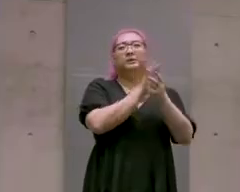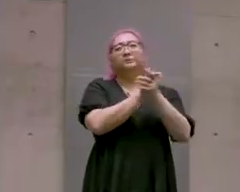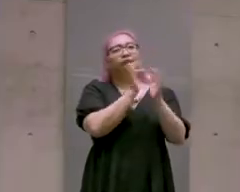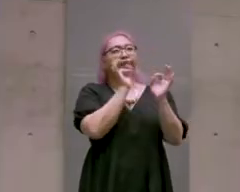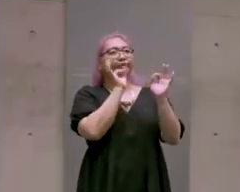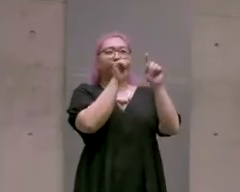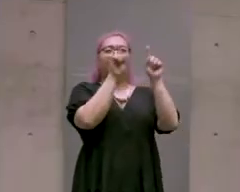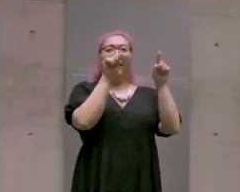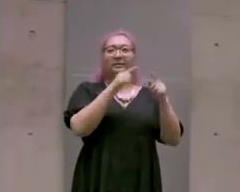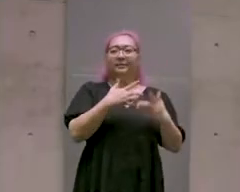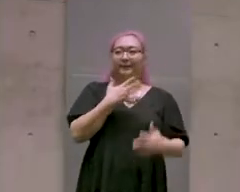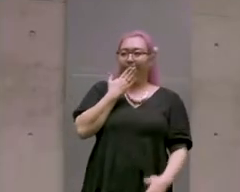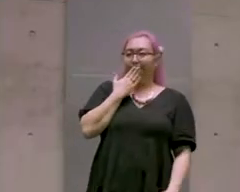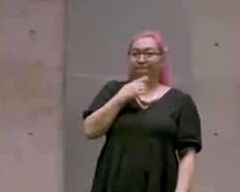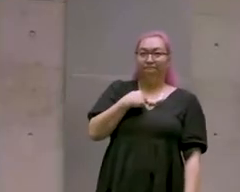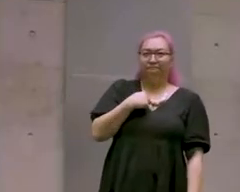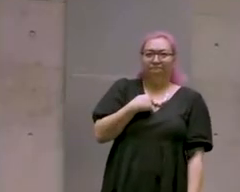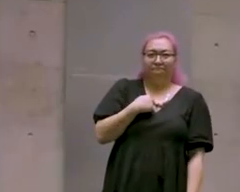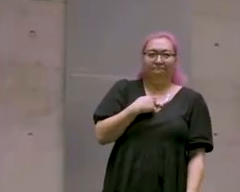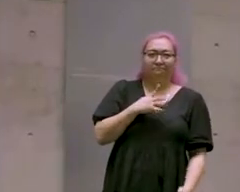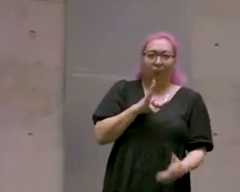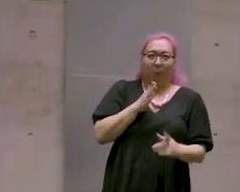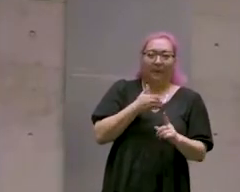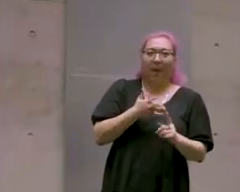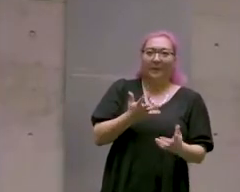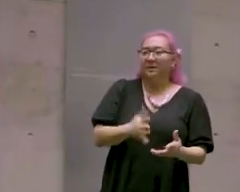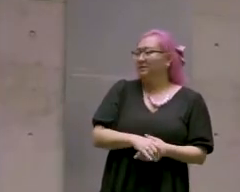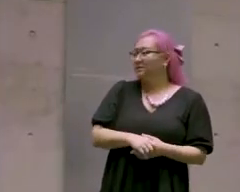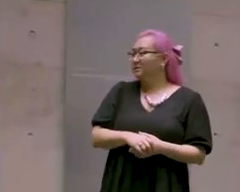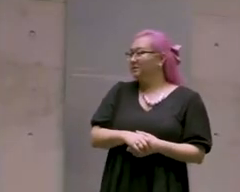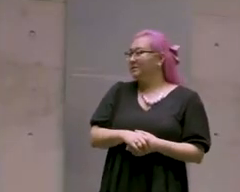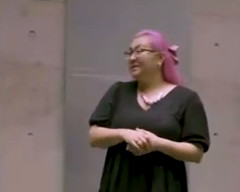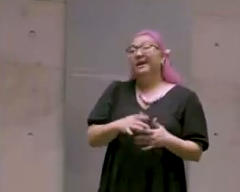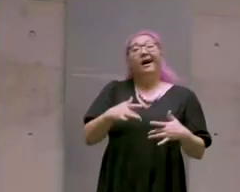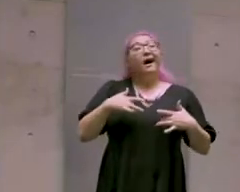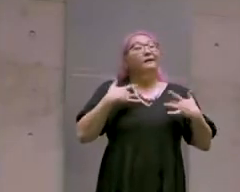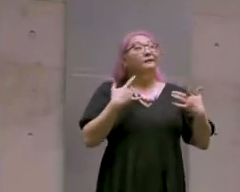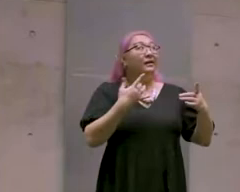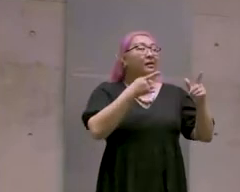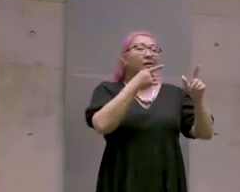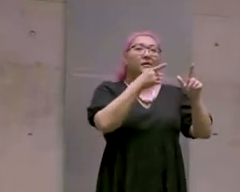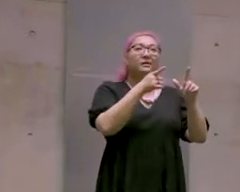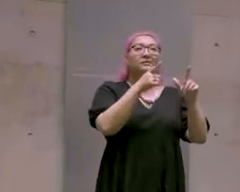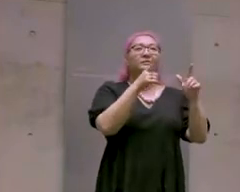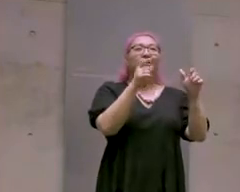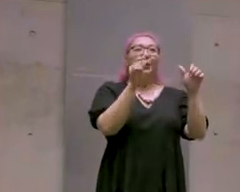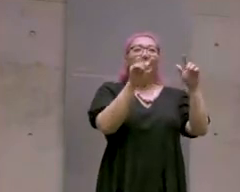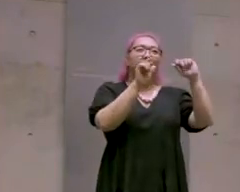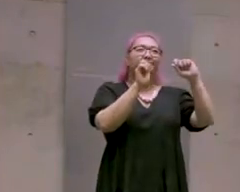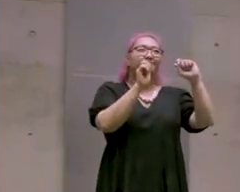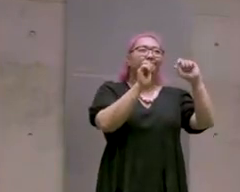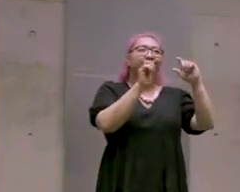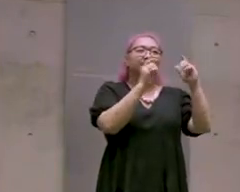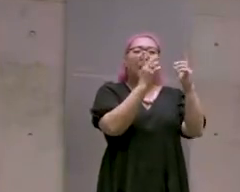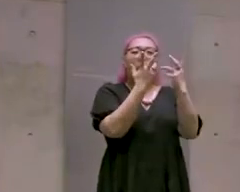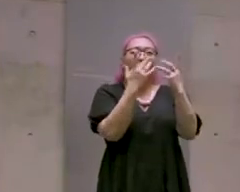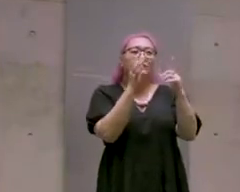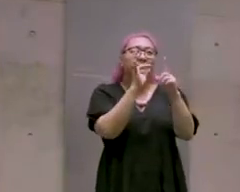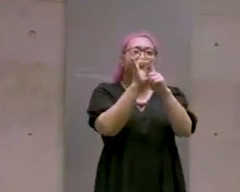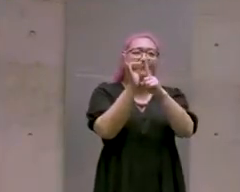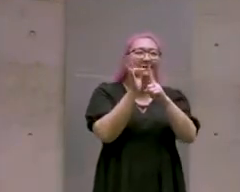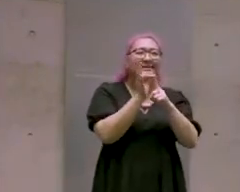I was a graphic designer, so like the colors were nice and they kind of worked together, and the scale of objects was good, and there was